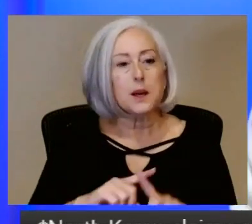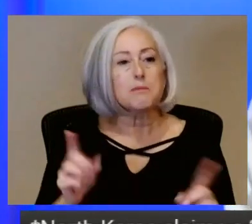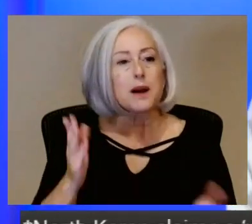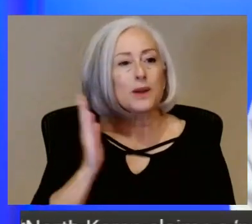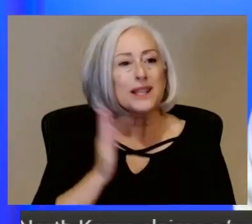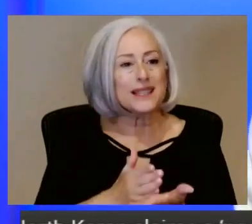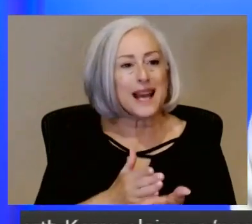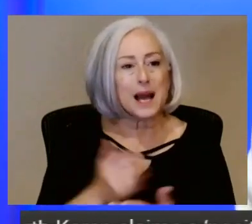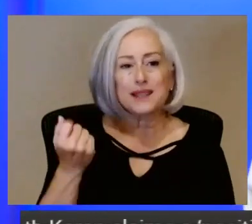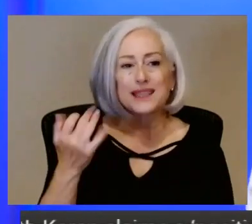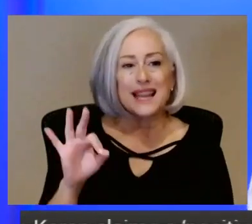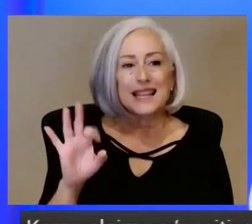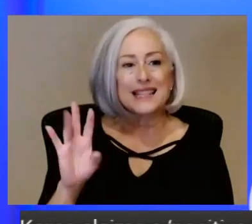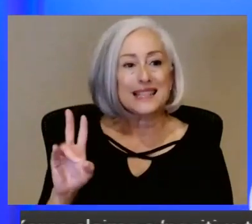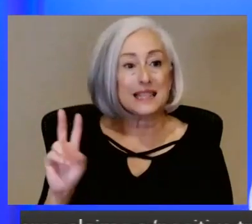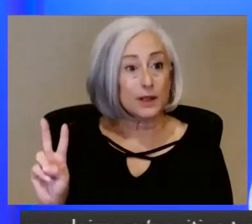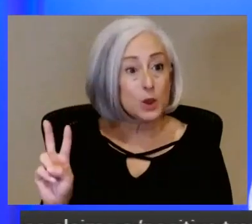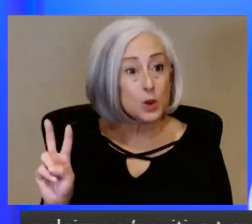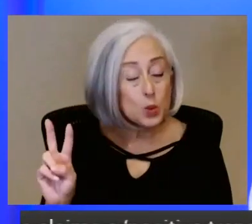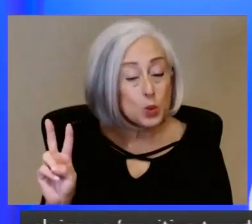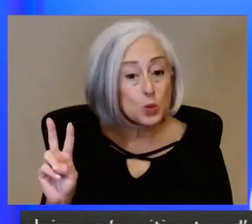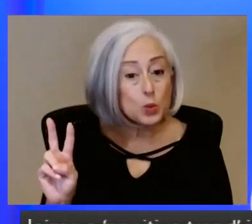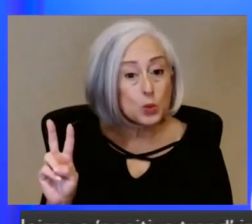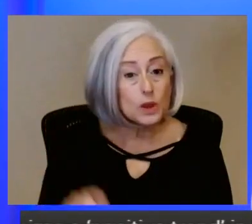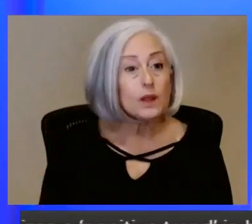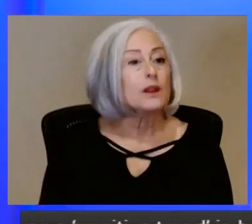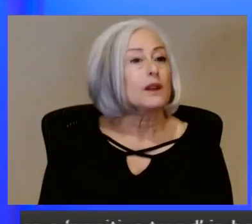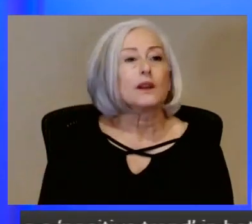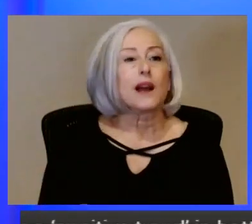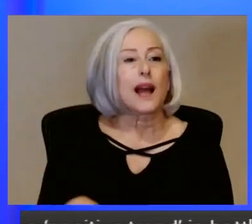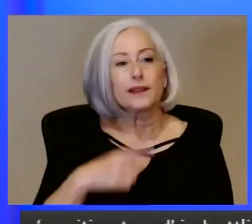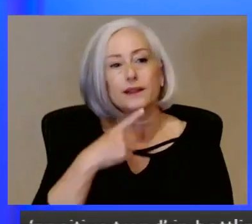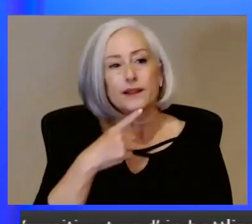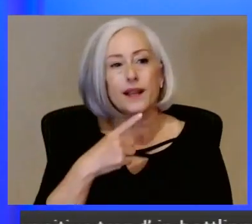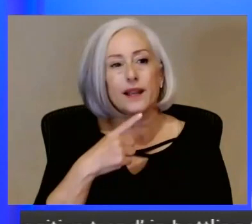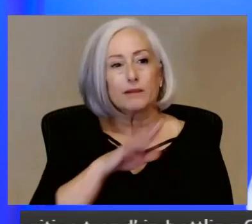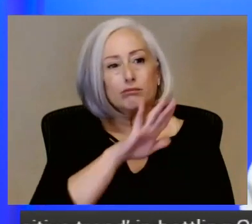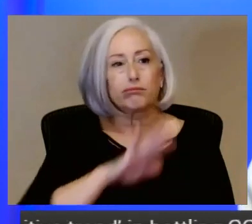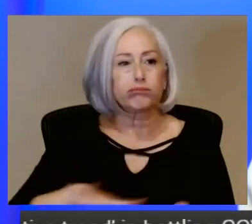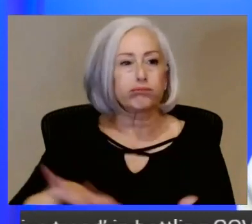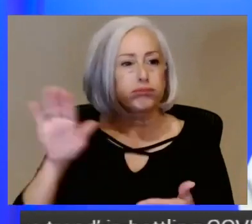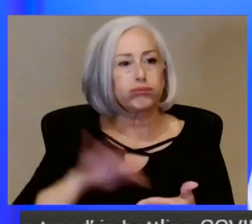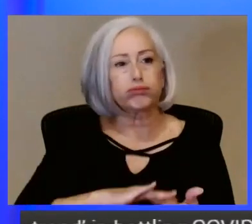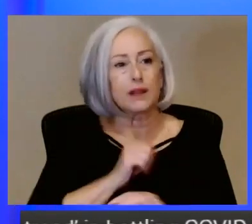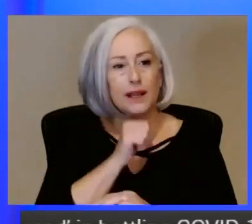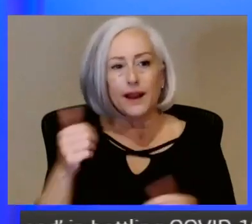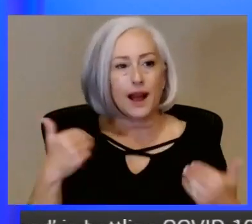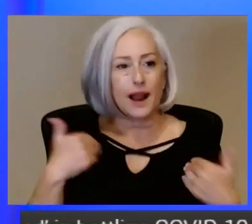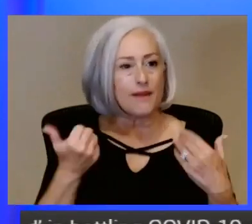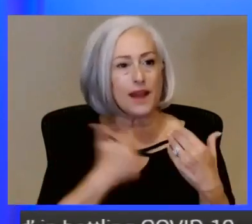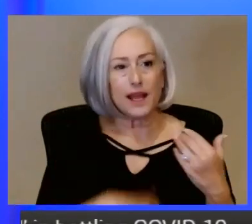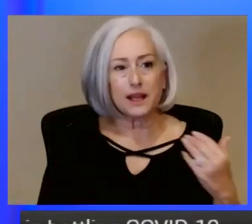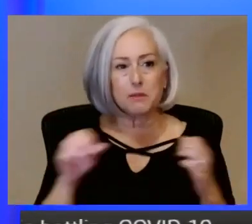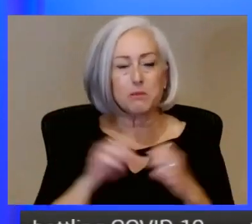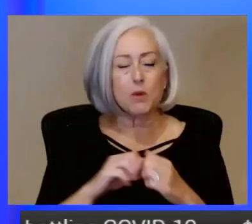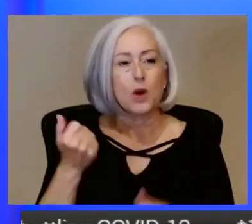1972, and smallpox was declared eradicated from the planet Earth in 1980, and so those